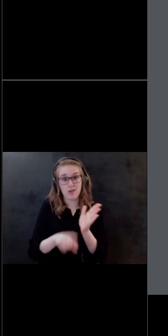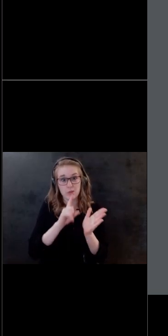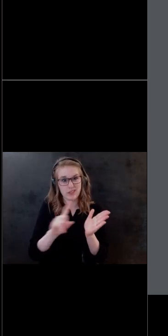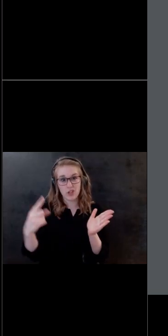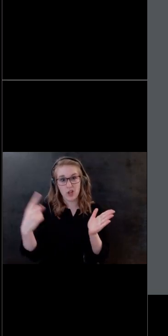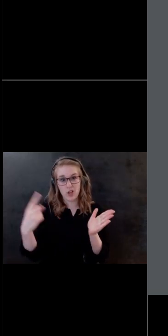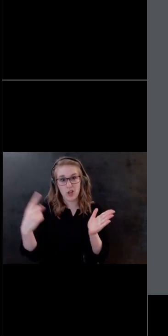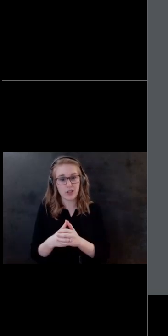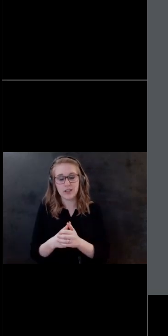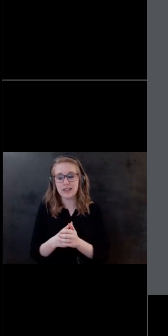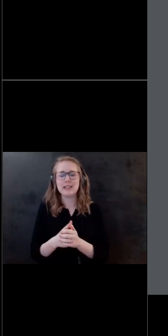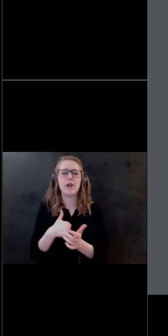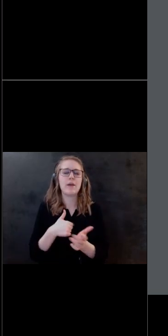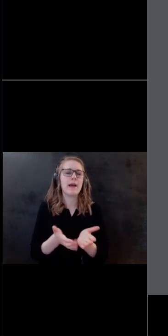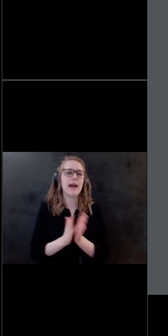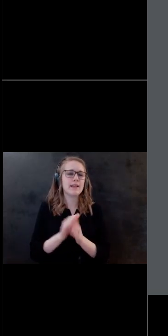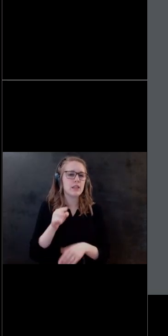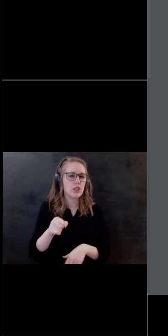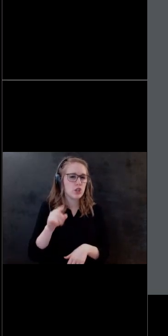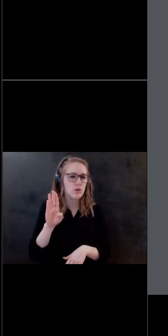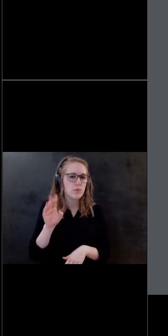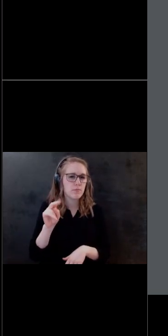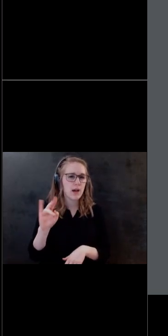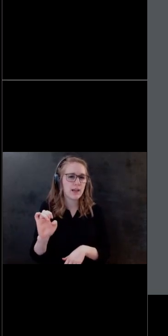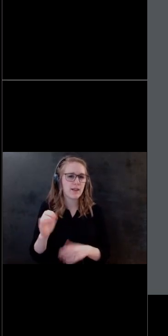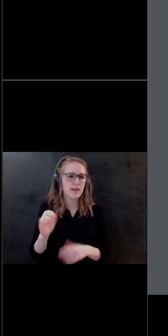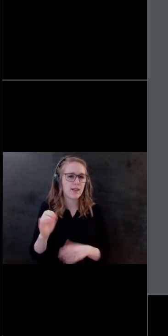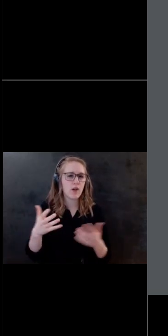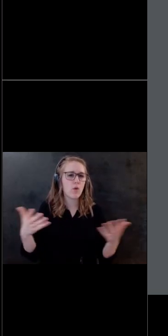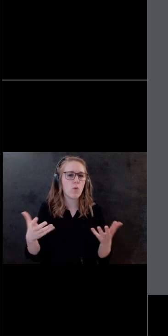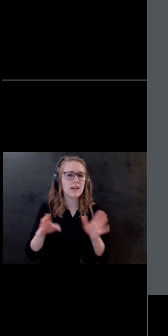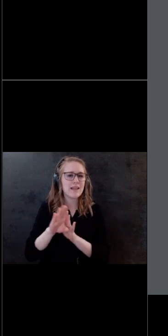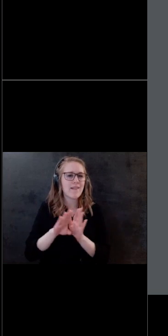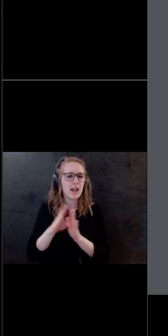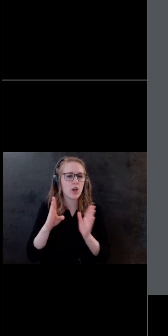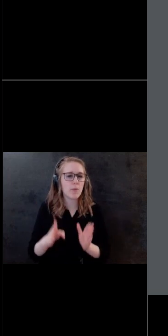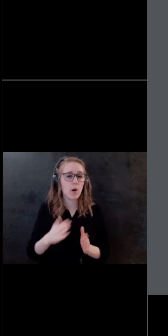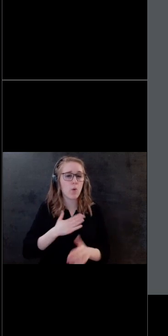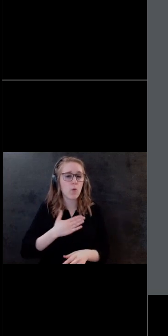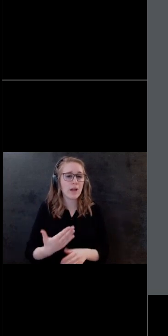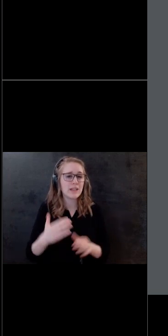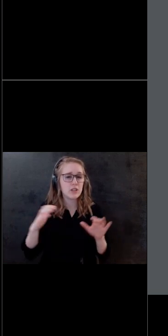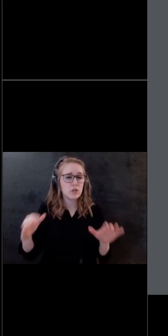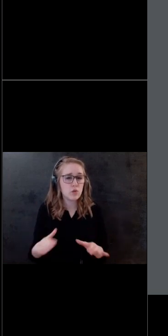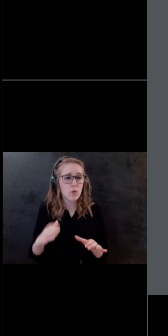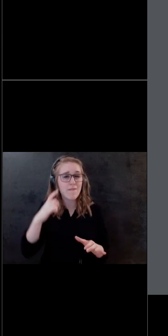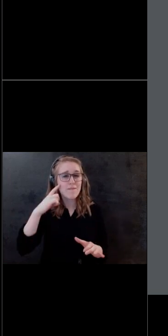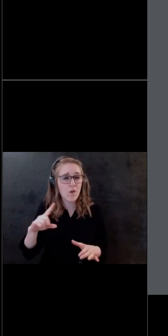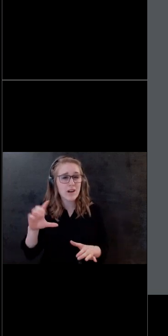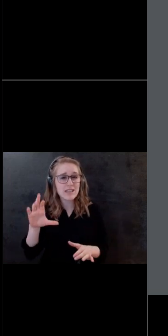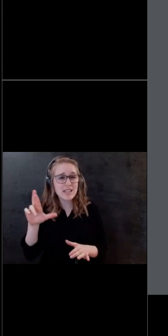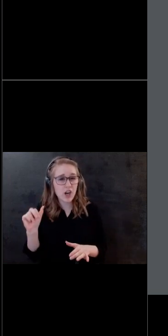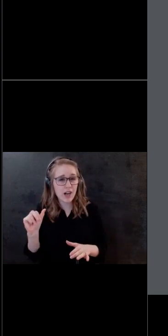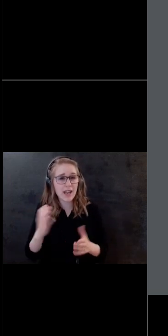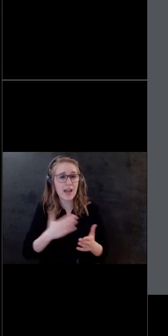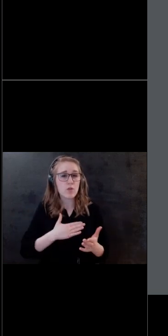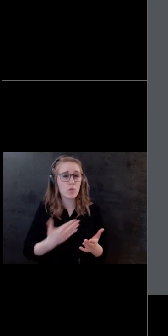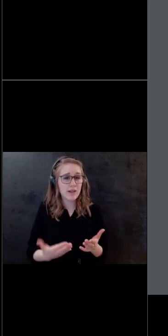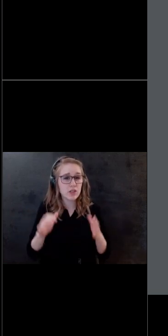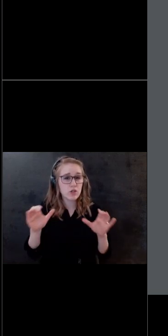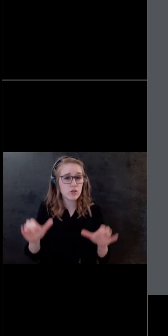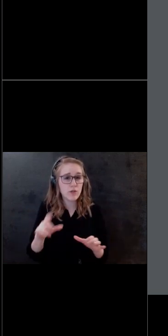And so I'm asking you, Bonnie, what is the developer willing to do for the CRA and willing to do for the